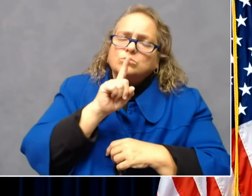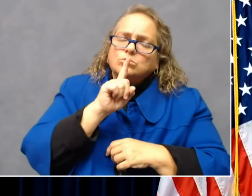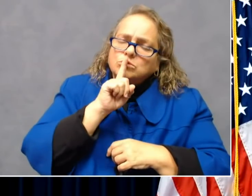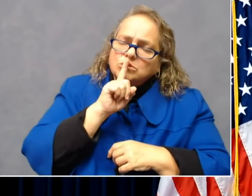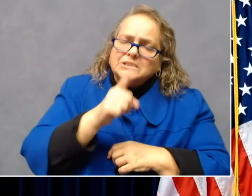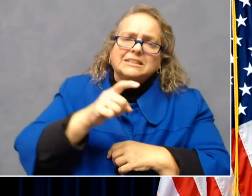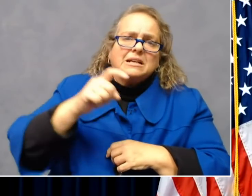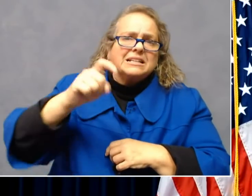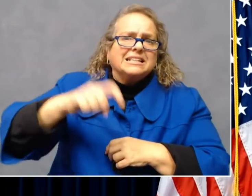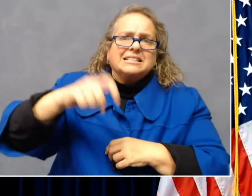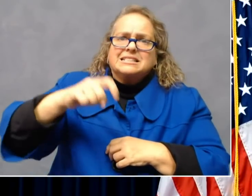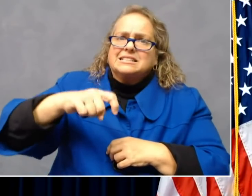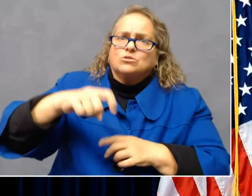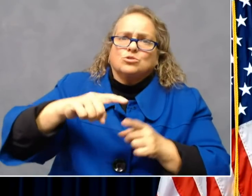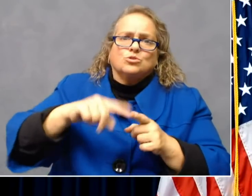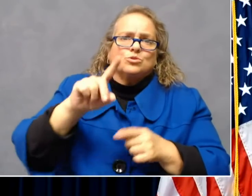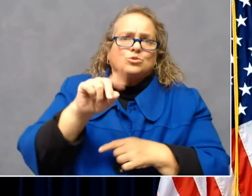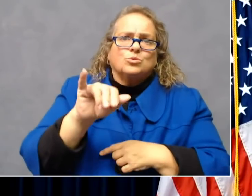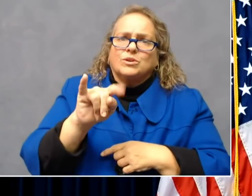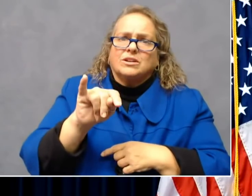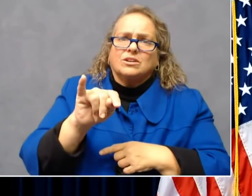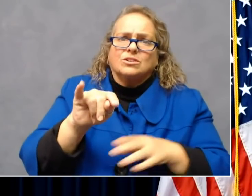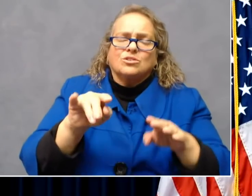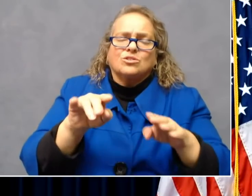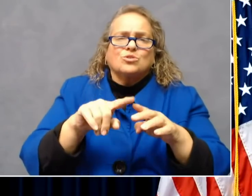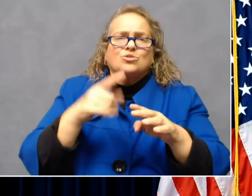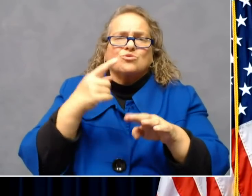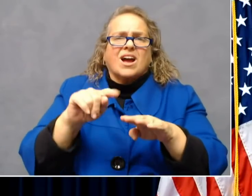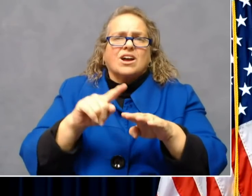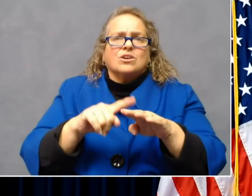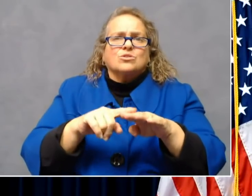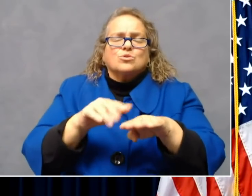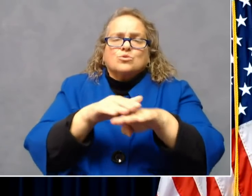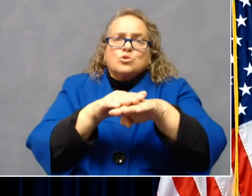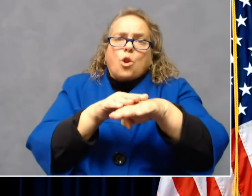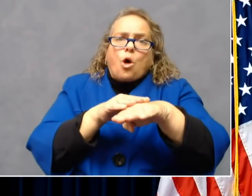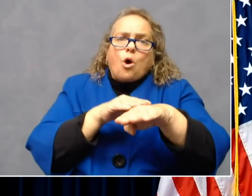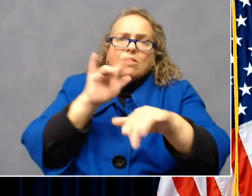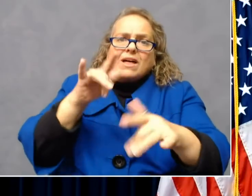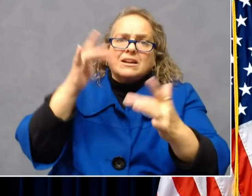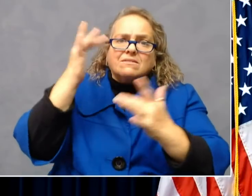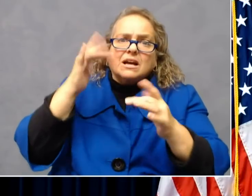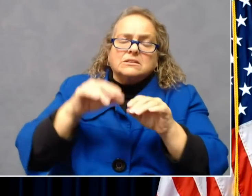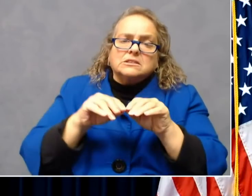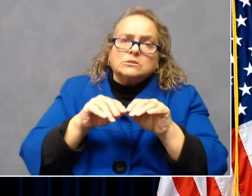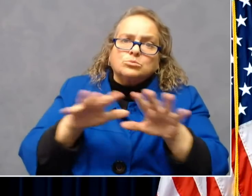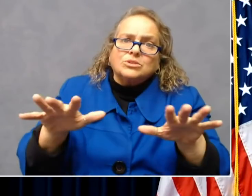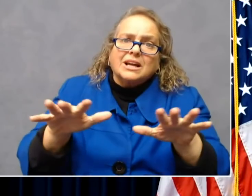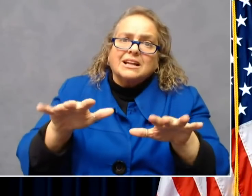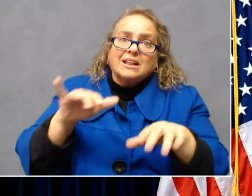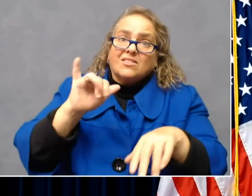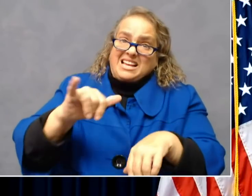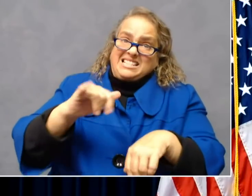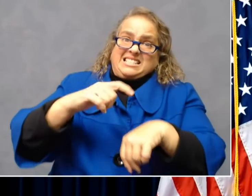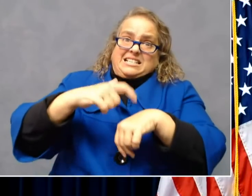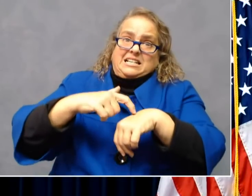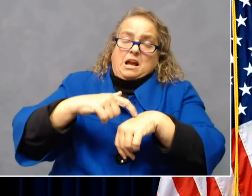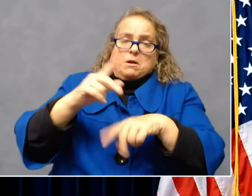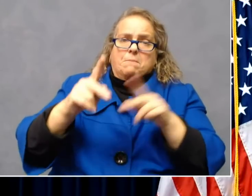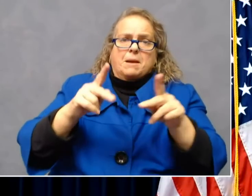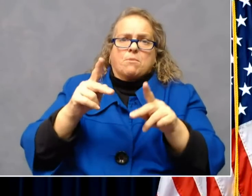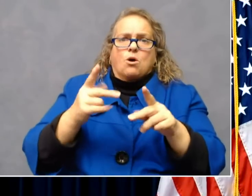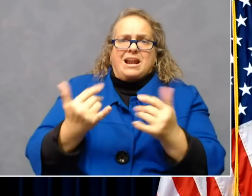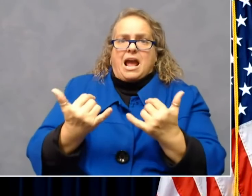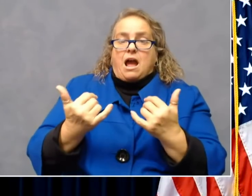this virus. And this is the time when people are the most at risk that they have ever been. This is